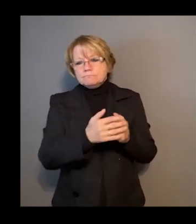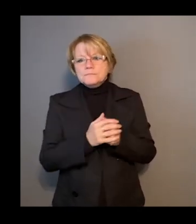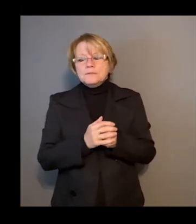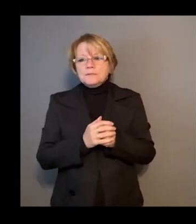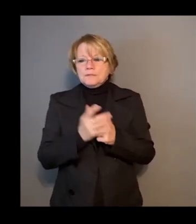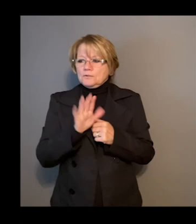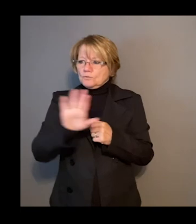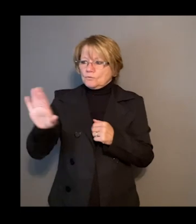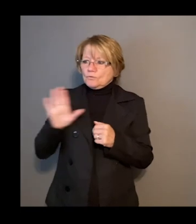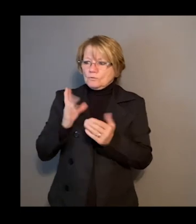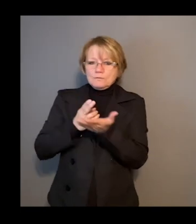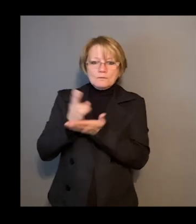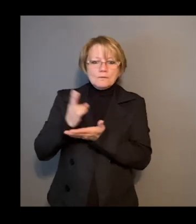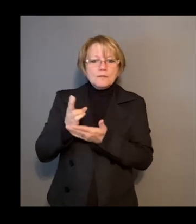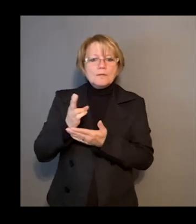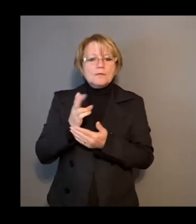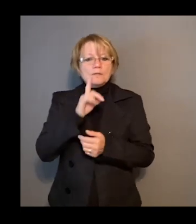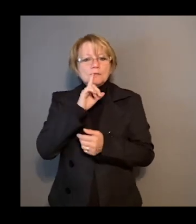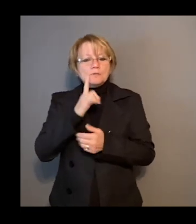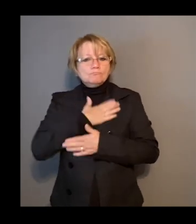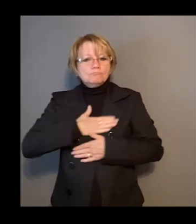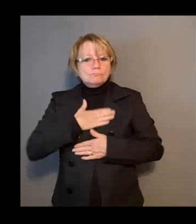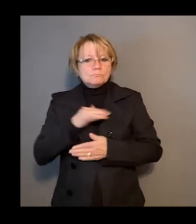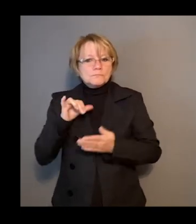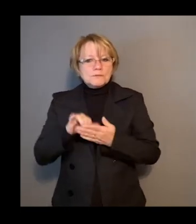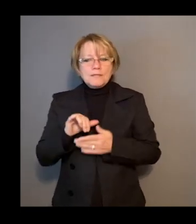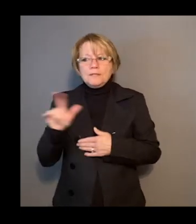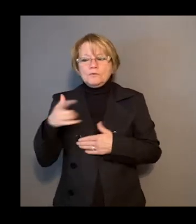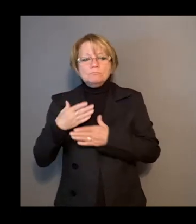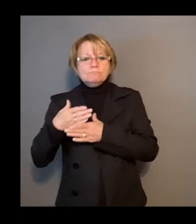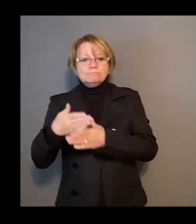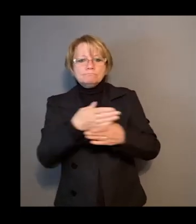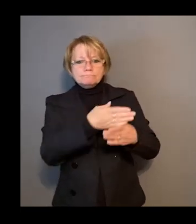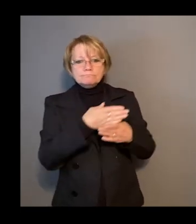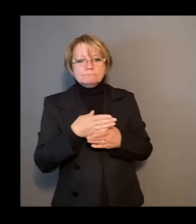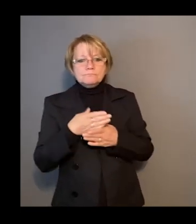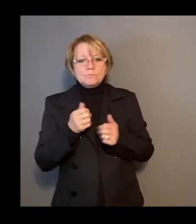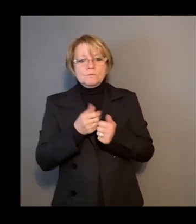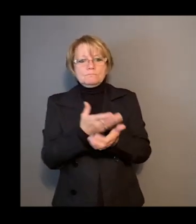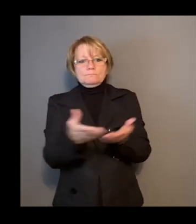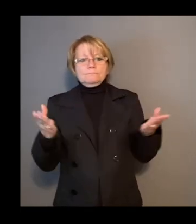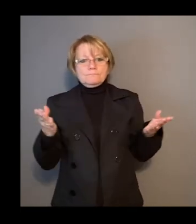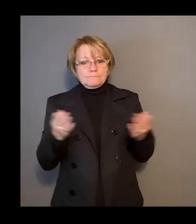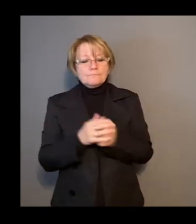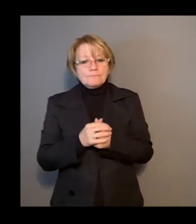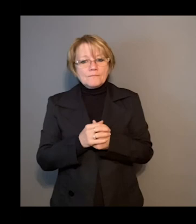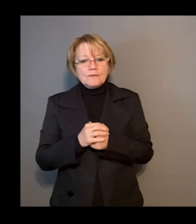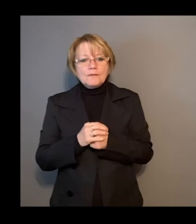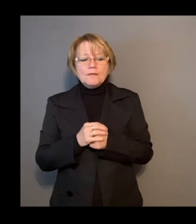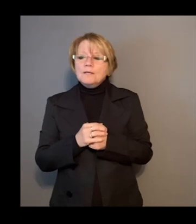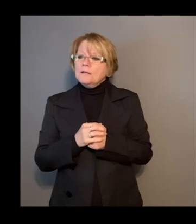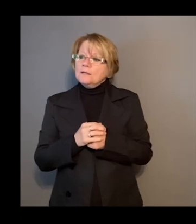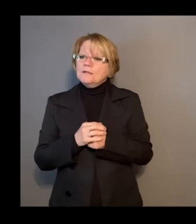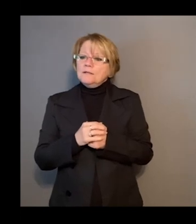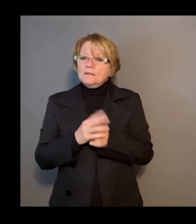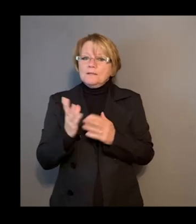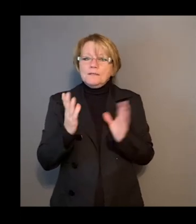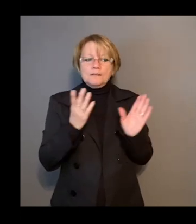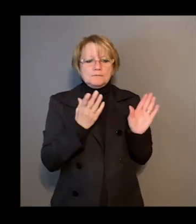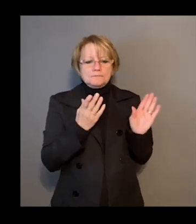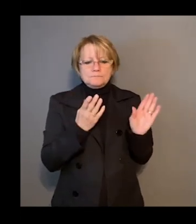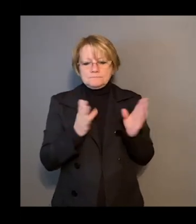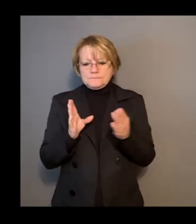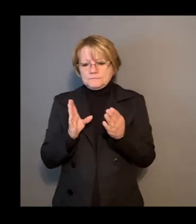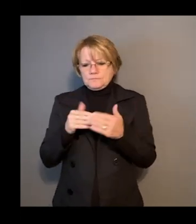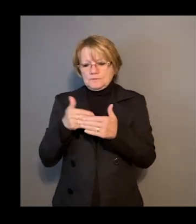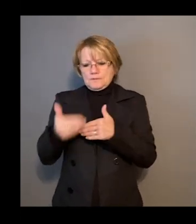how you guys are sharing with everyone here. What are, as we pivot to the next part of this, what are some of